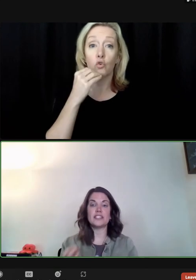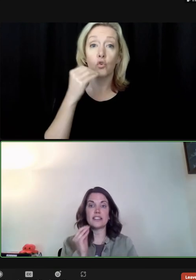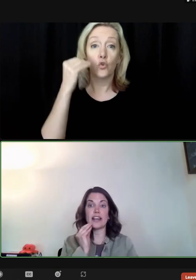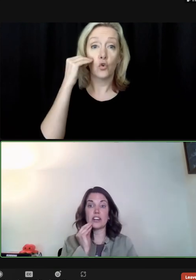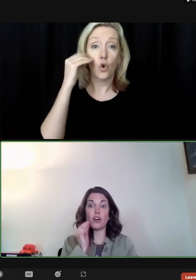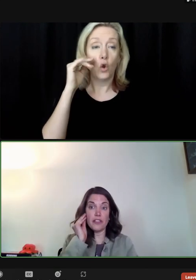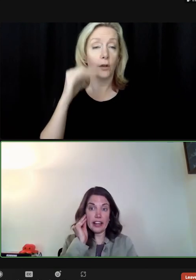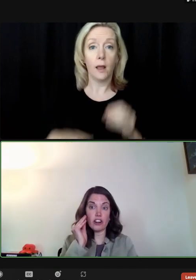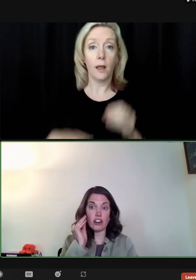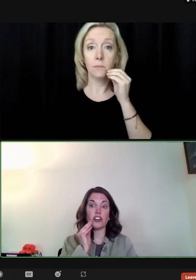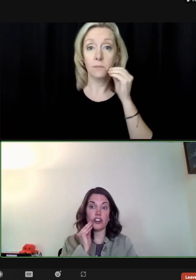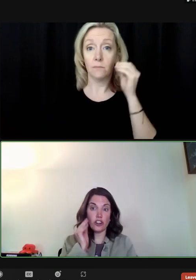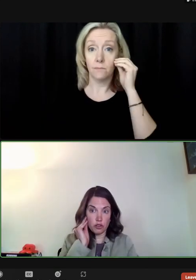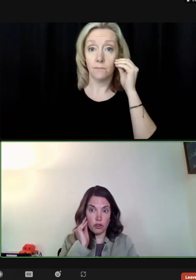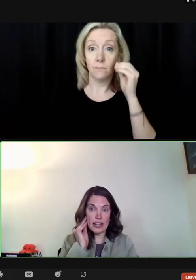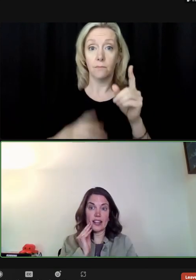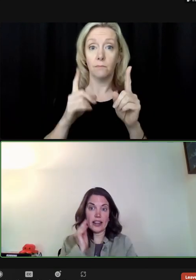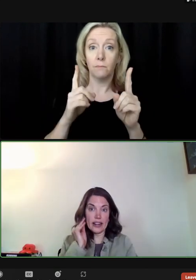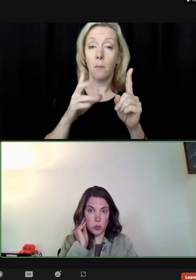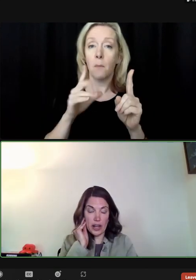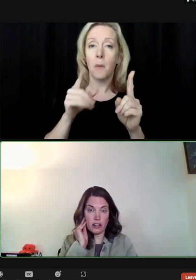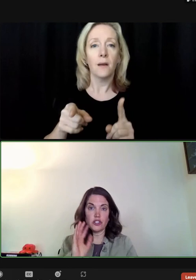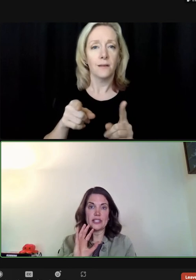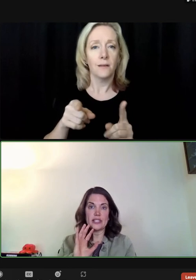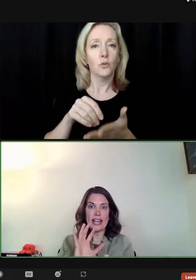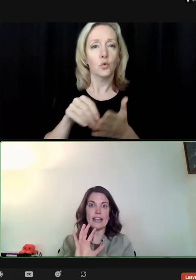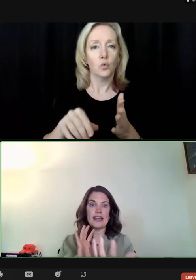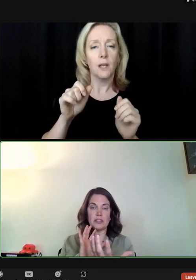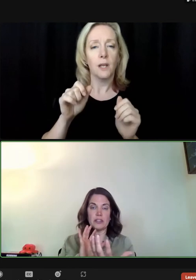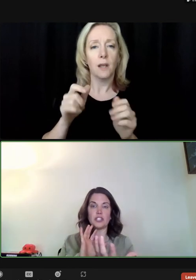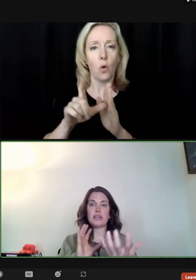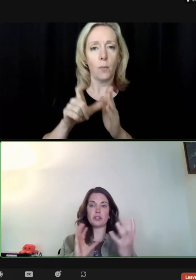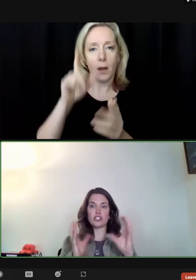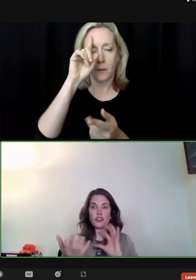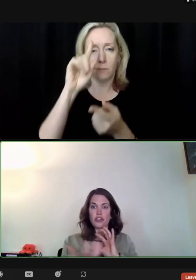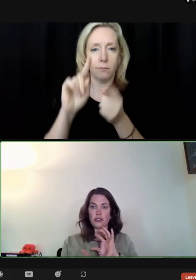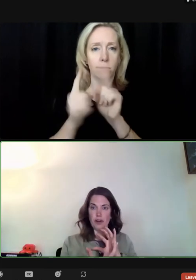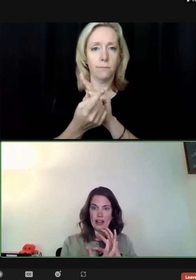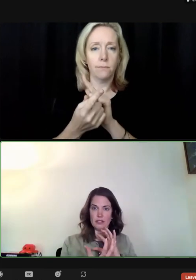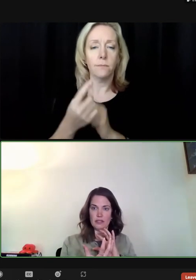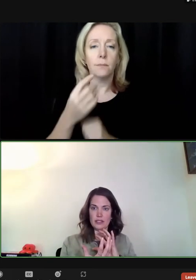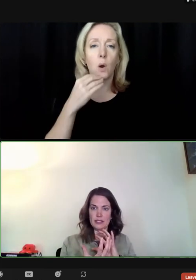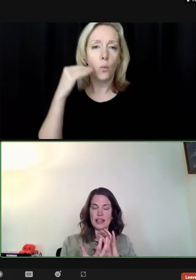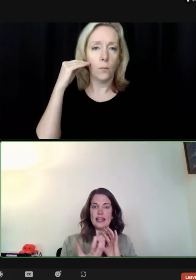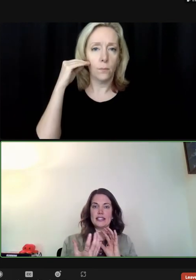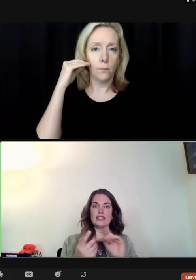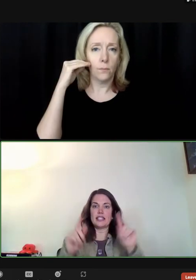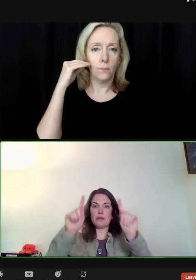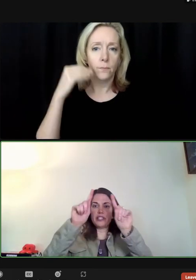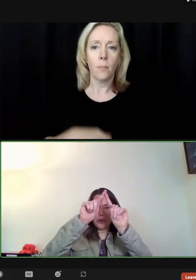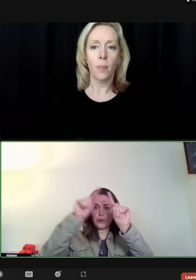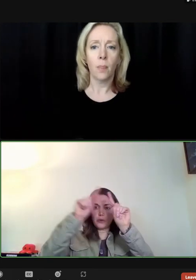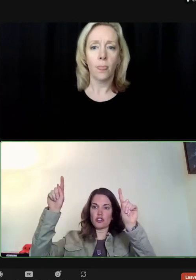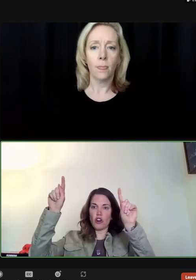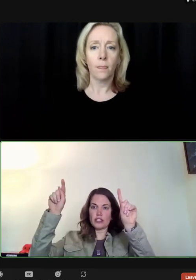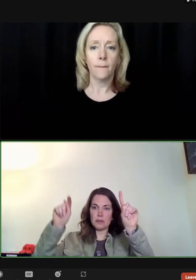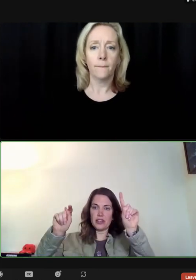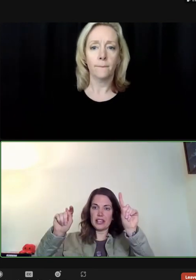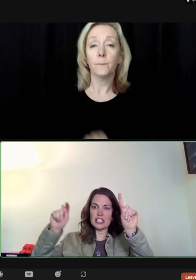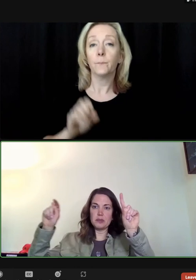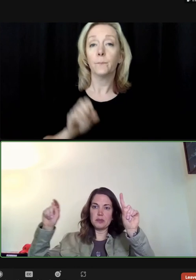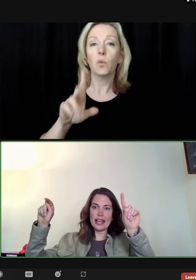mirror image and sign it on their right side as well. So taking an image and being able to turn it around. It's the same as if we were